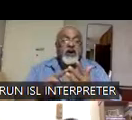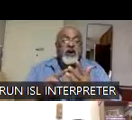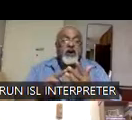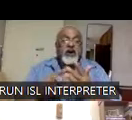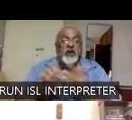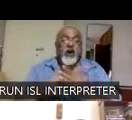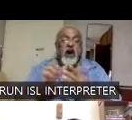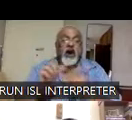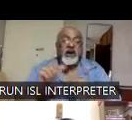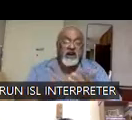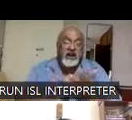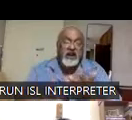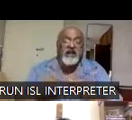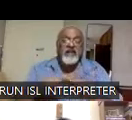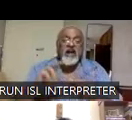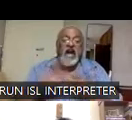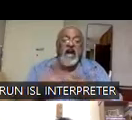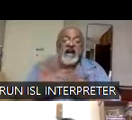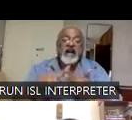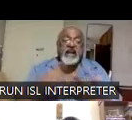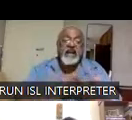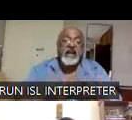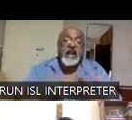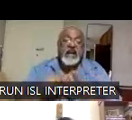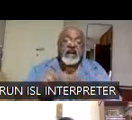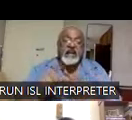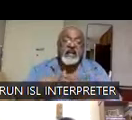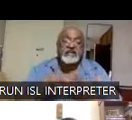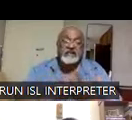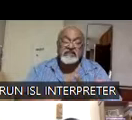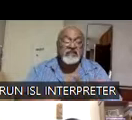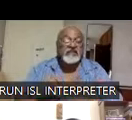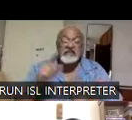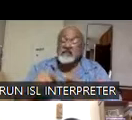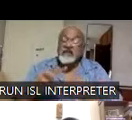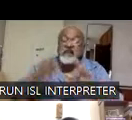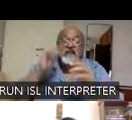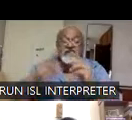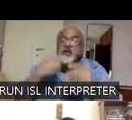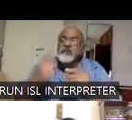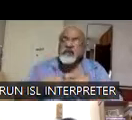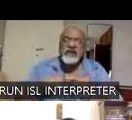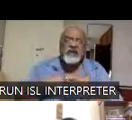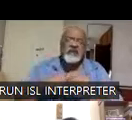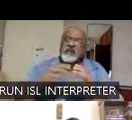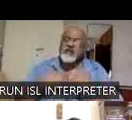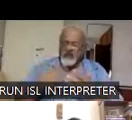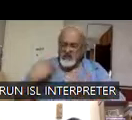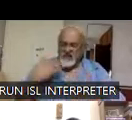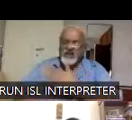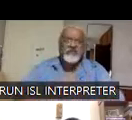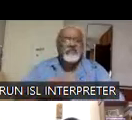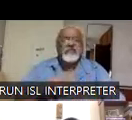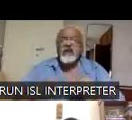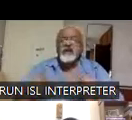of Disabled People's International. She taught me a lot of things. She told me, Shruti, we are disabled. But when one